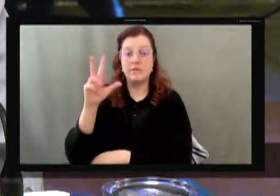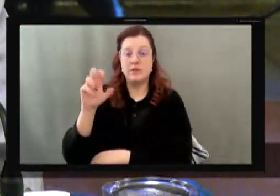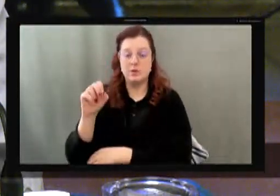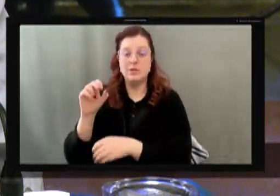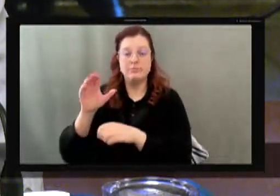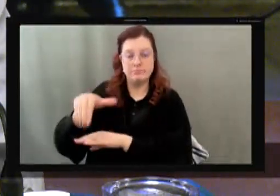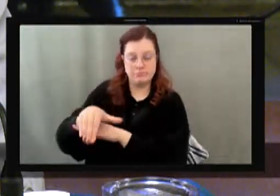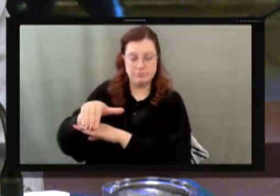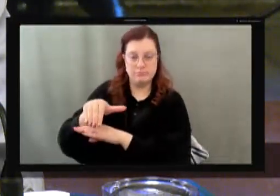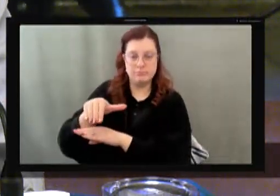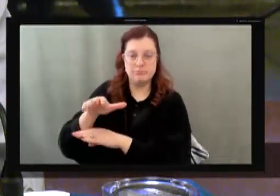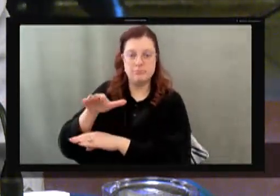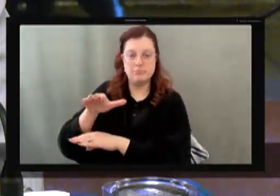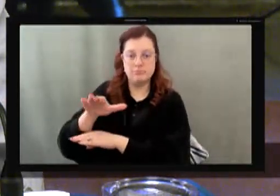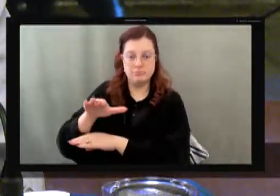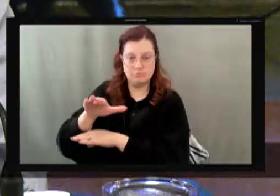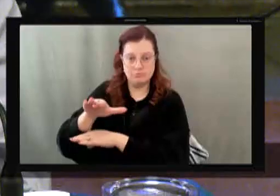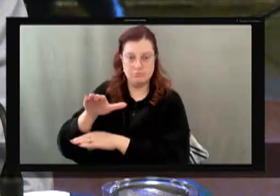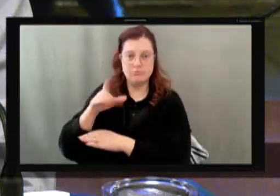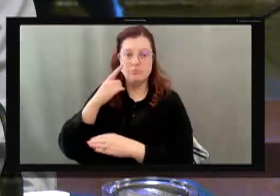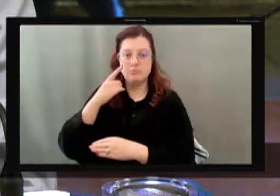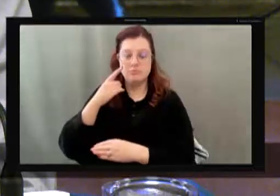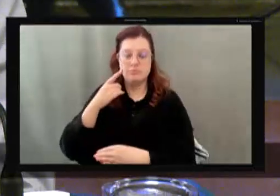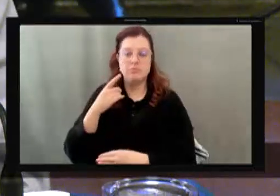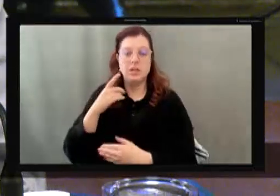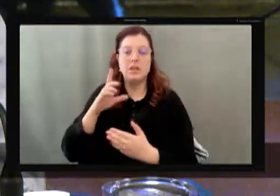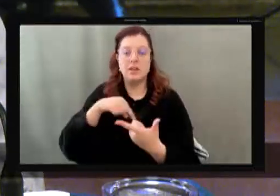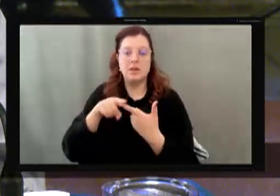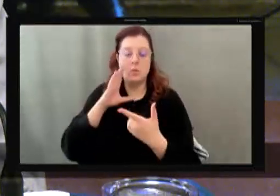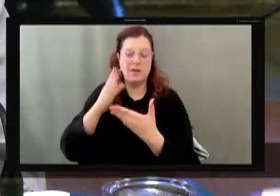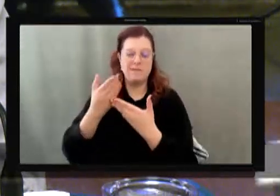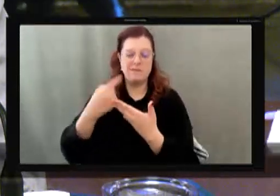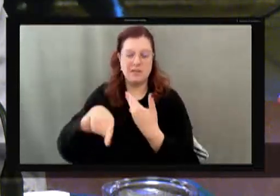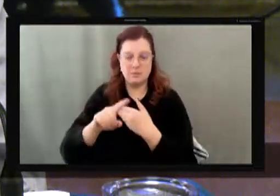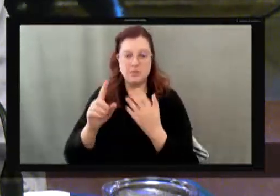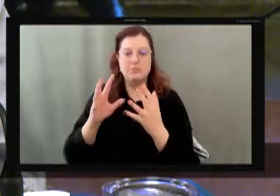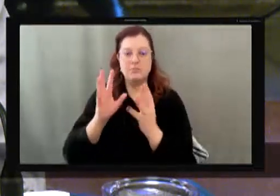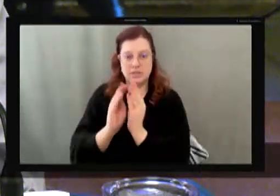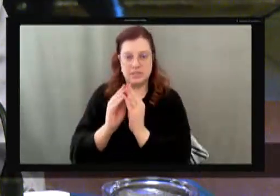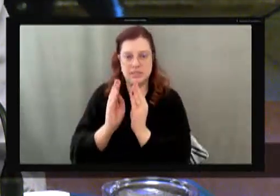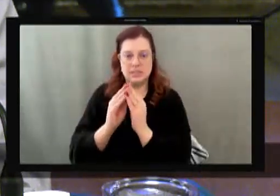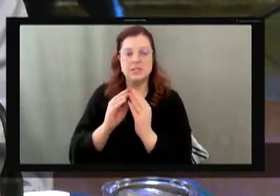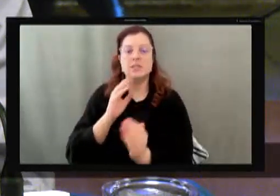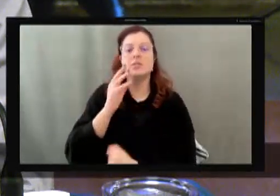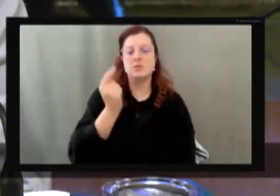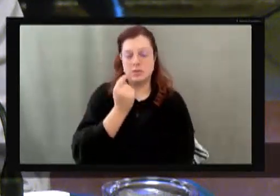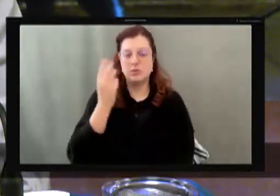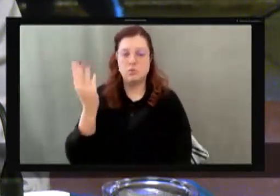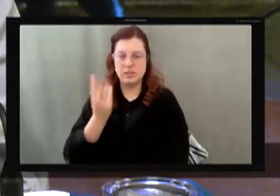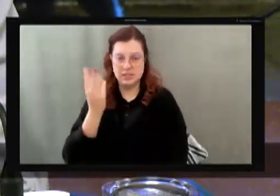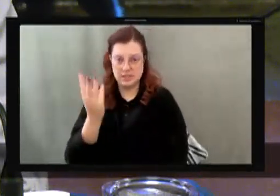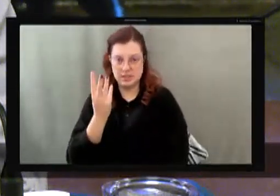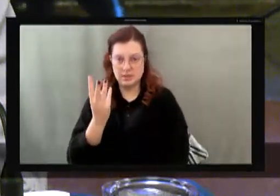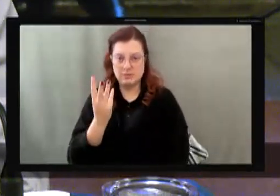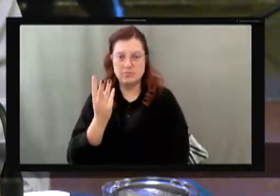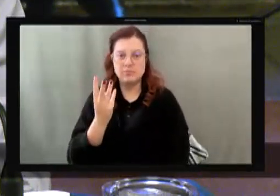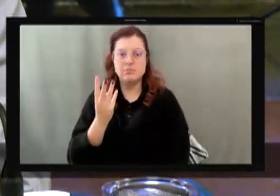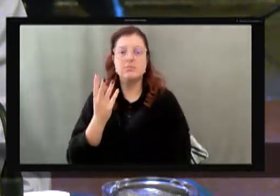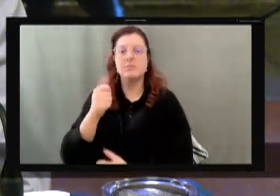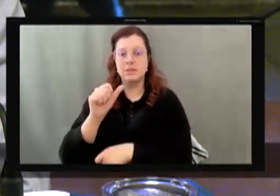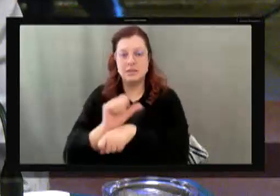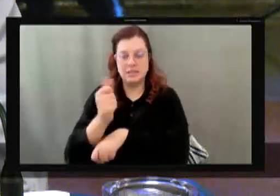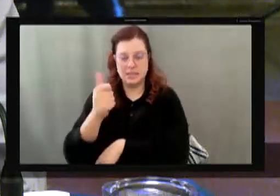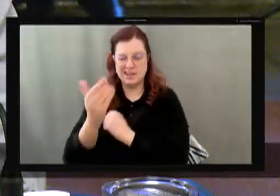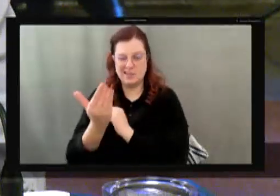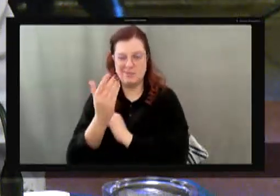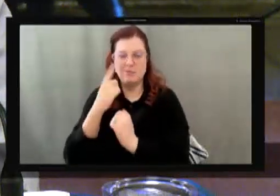their regular meeting and standing committees meeting on Tuesday, October 15th and Wednesday, October 16th, 10 a.m. respectively. Council registration will